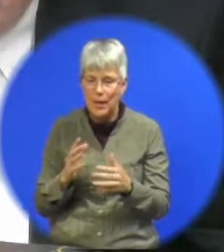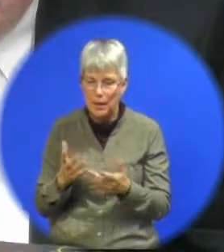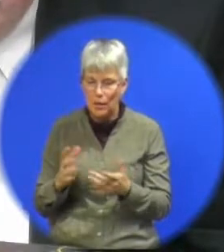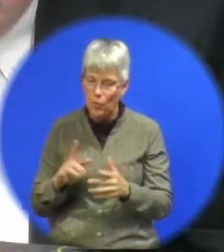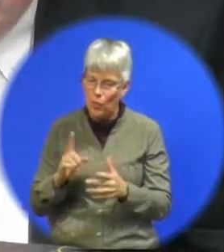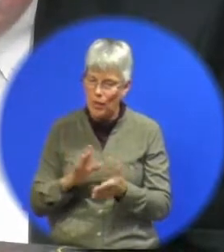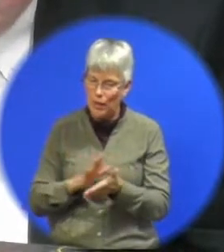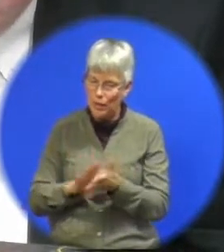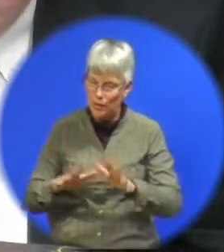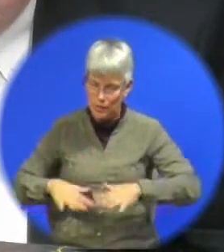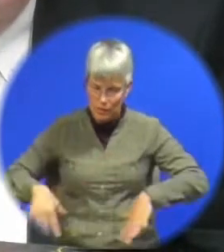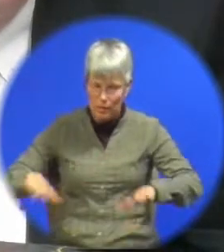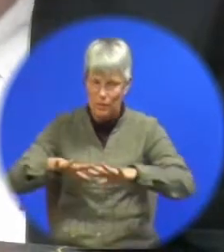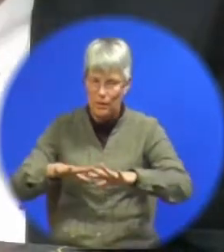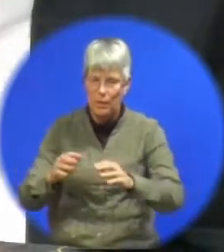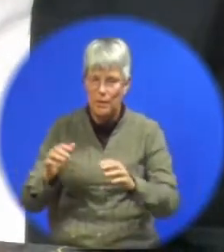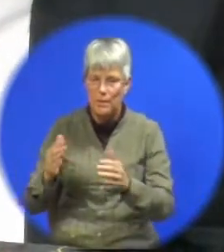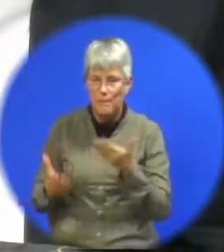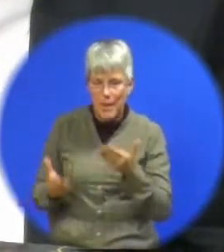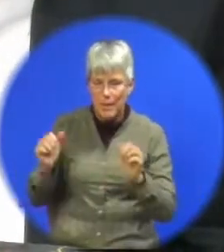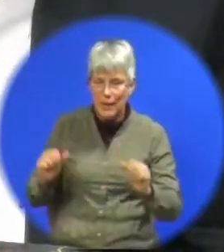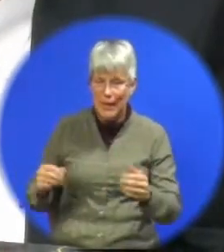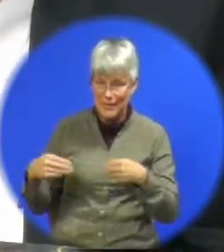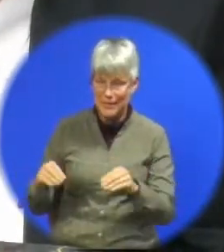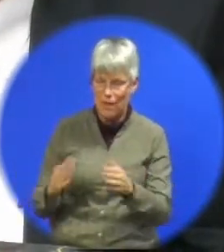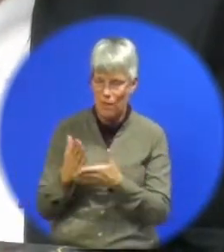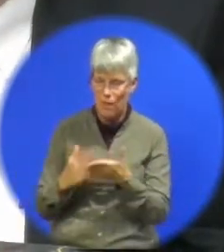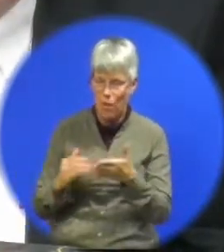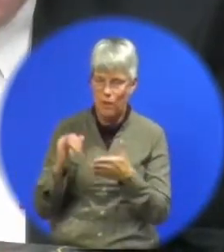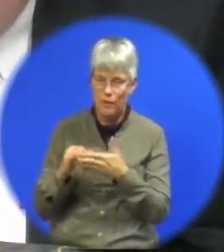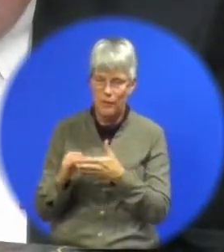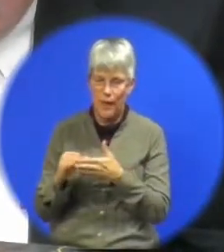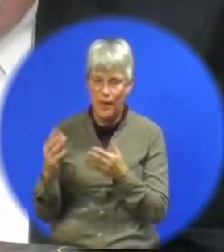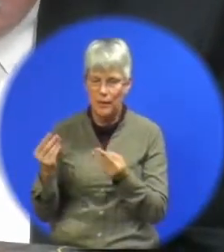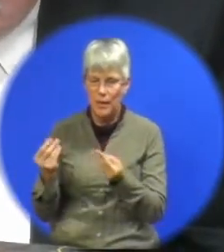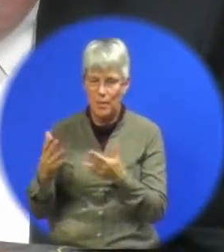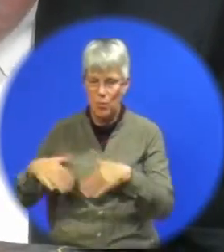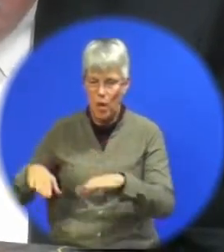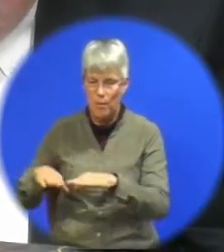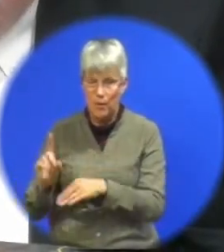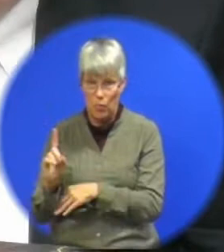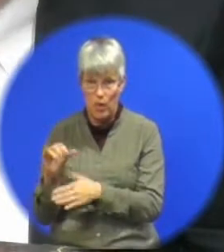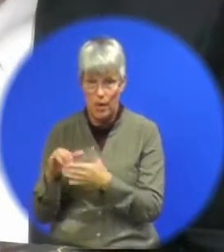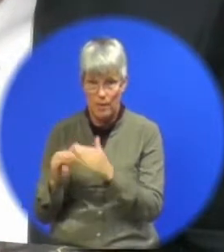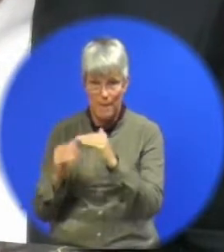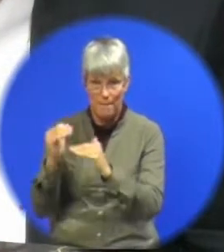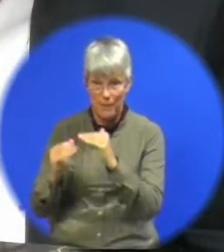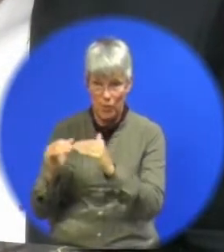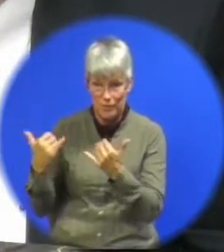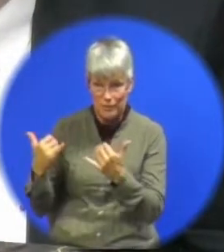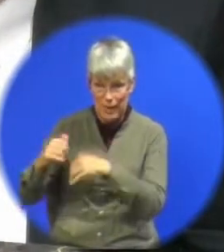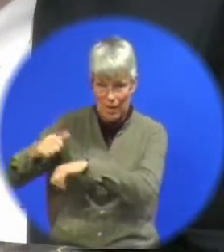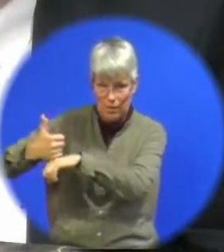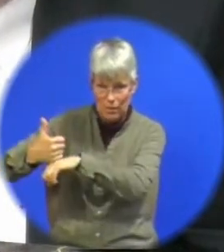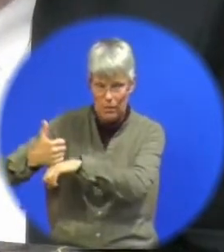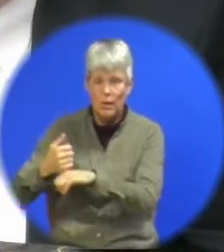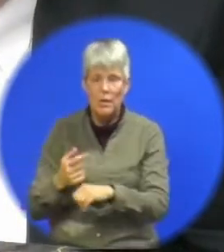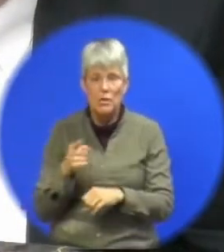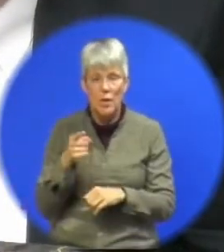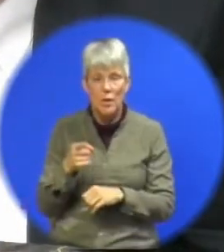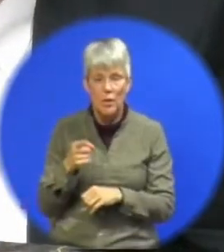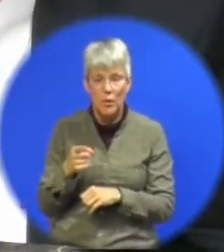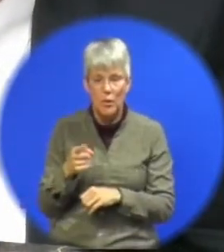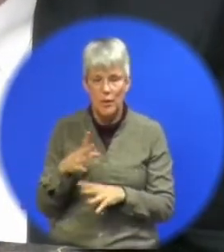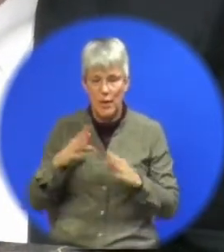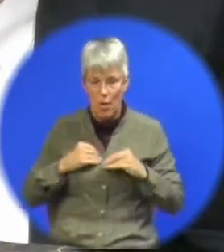so that they might be able to sell part of that property where that little building is. So they have offered to dedicate to the